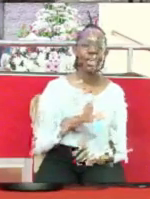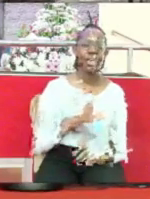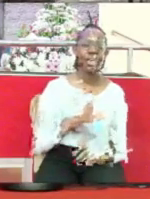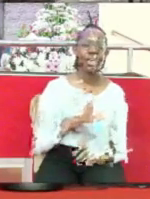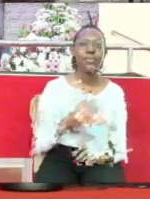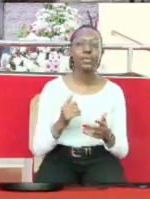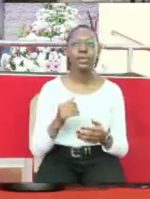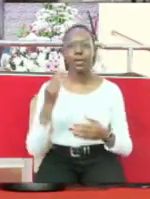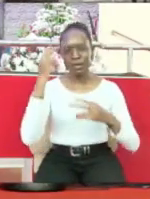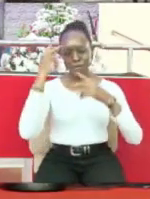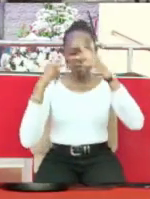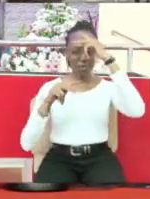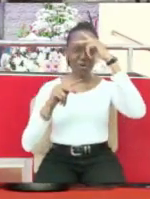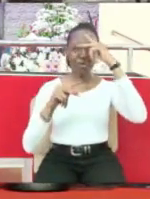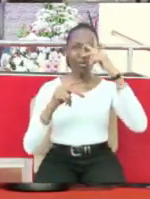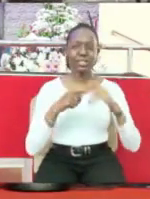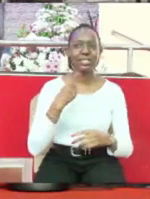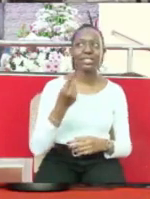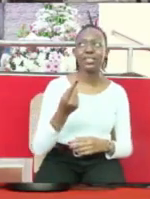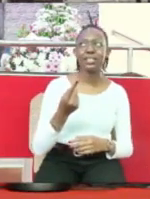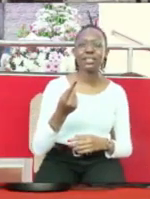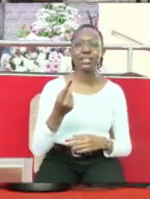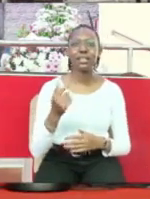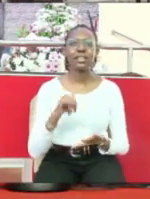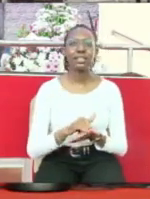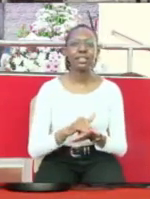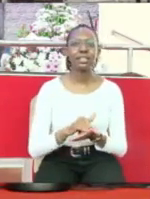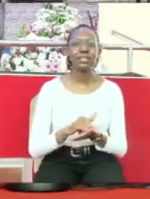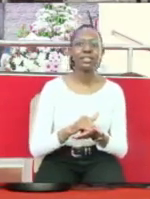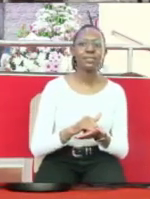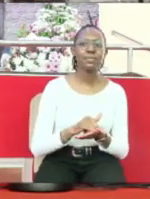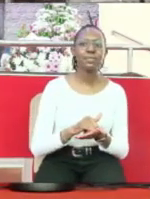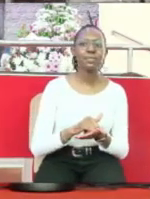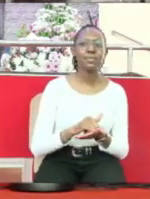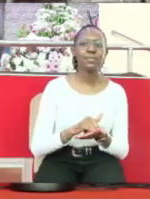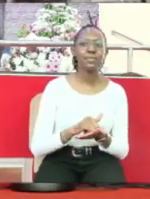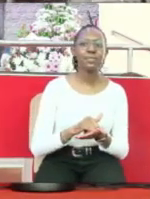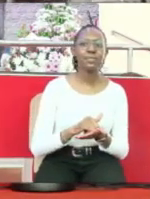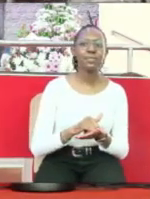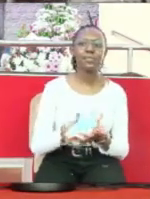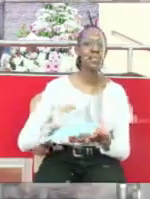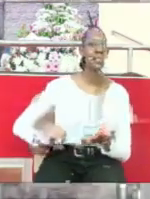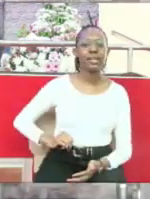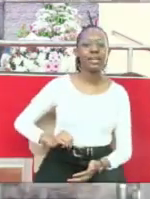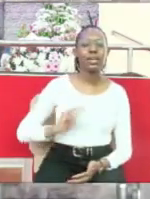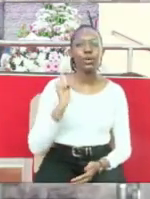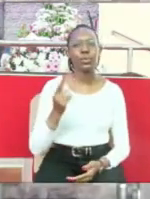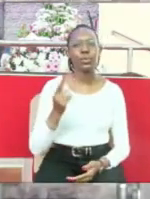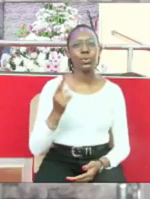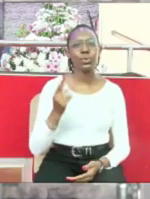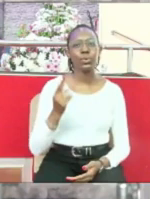had prophesied. Ambao manabii walikuwa wametabiri. That there was going to a Messiah was going to come. Kwamba Mesia angekuja. He would save